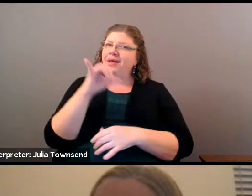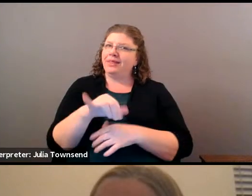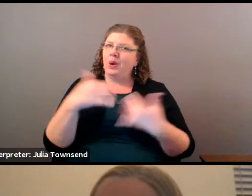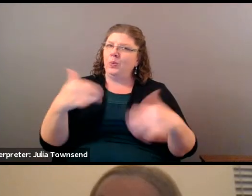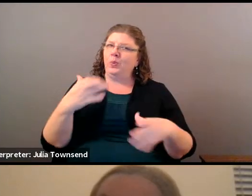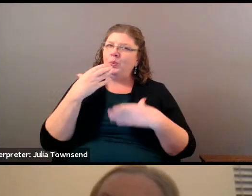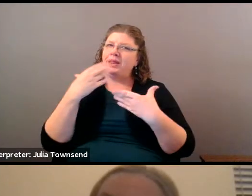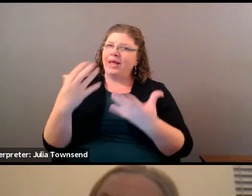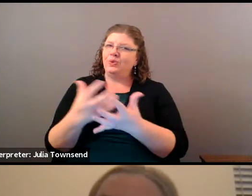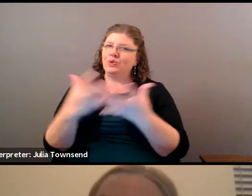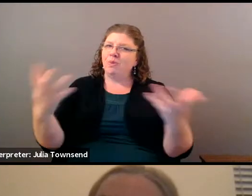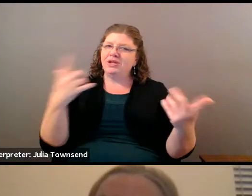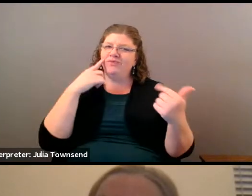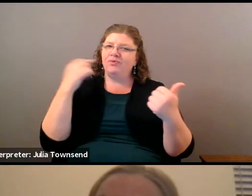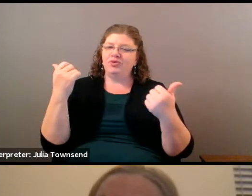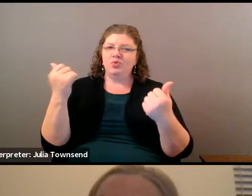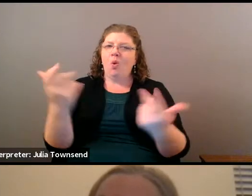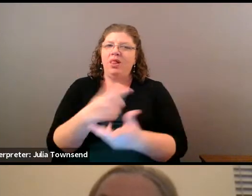you so much to all.